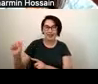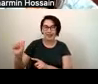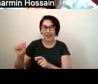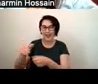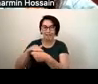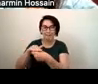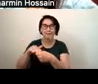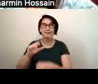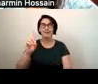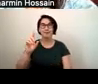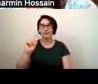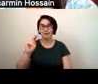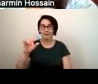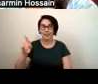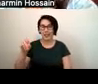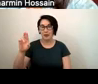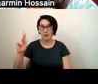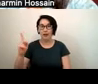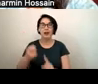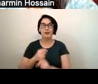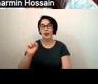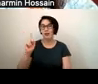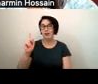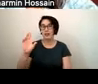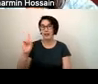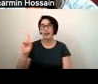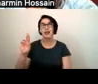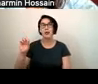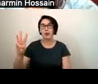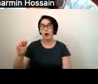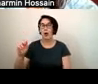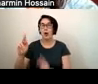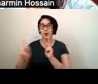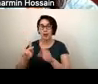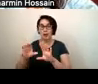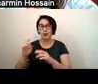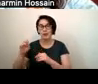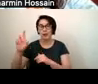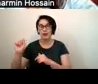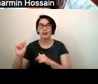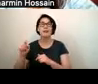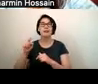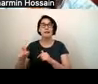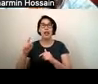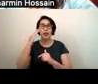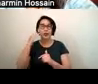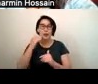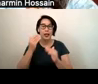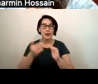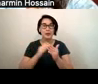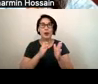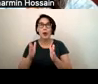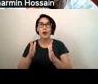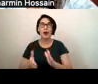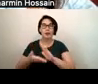Danny Park from Skid Row People's Market is a Korean community organizer running this brilliant